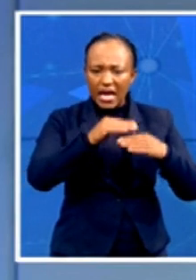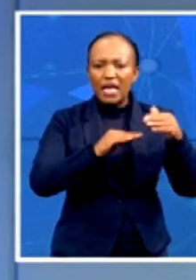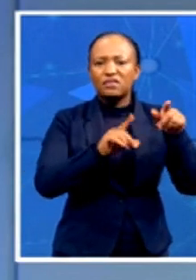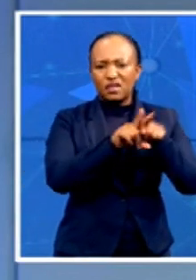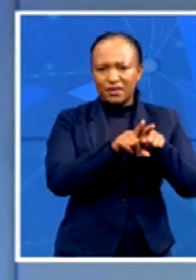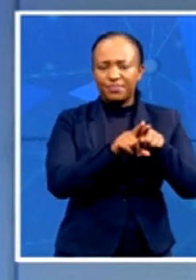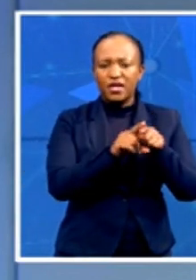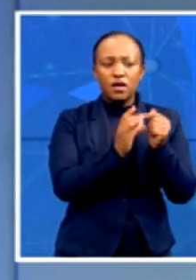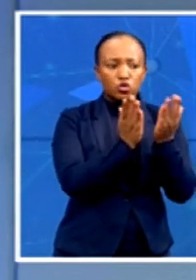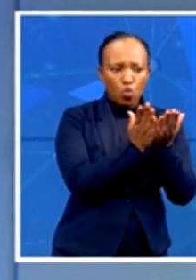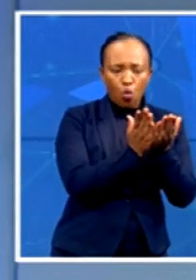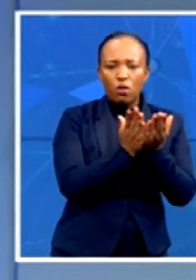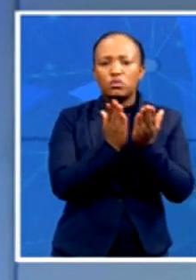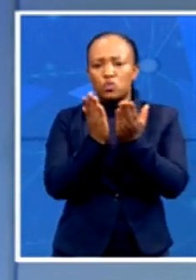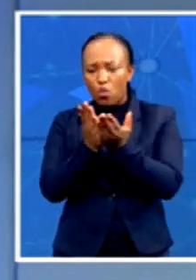clinic by clinic,